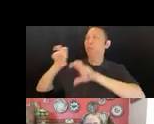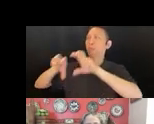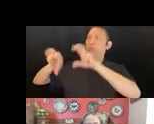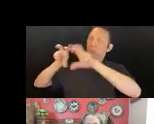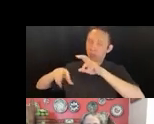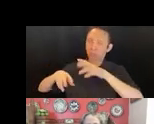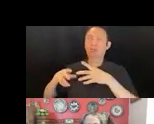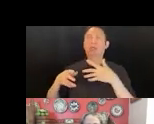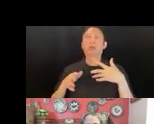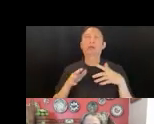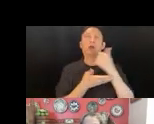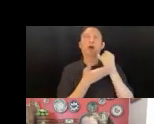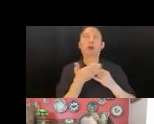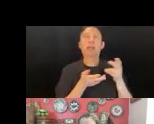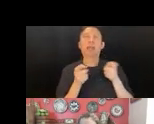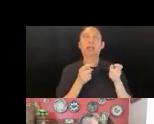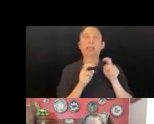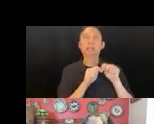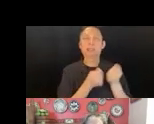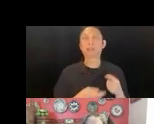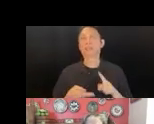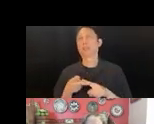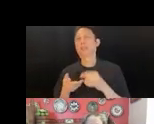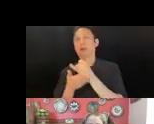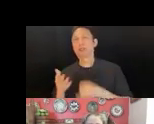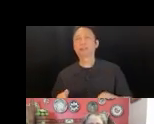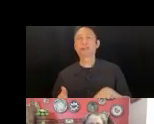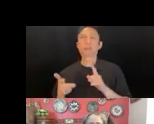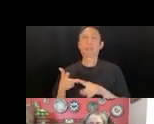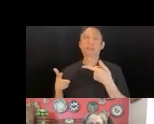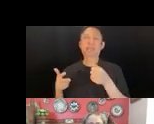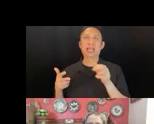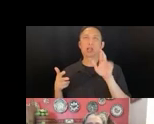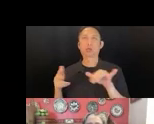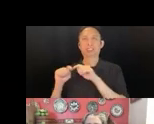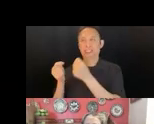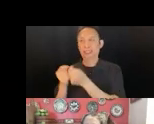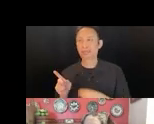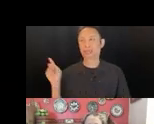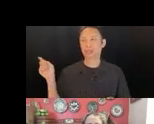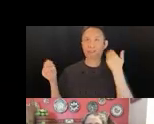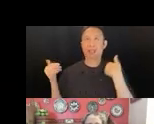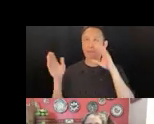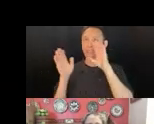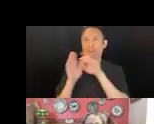the gallery team. We have the artist, Nona Fastine, actually here, and Wendy Red Star,